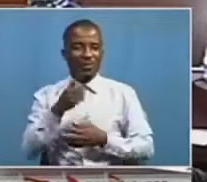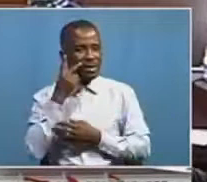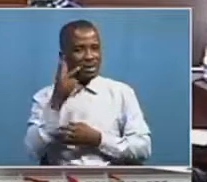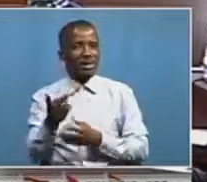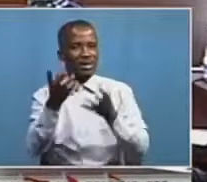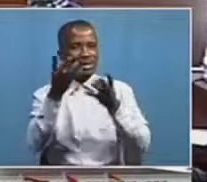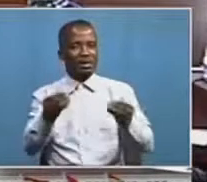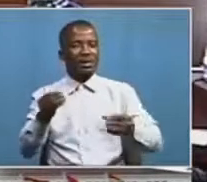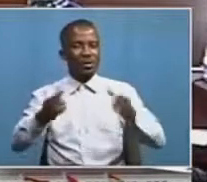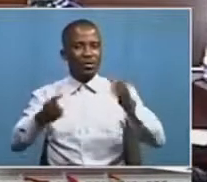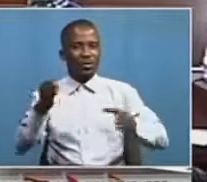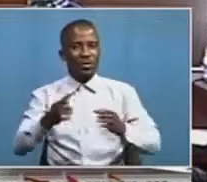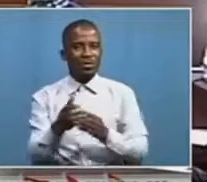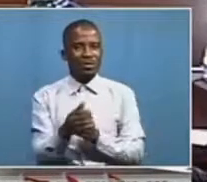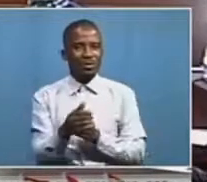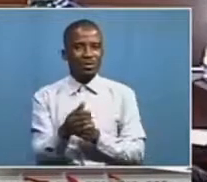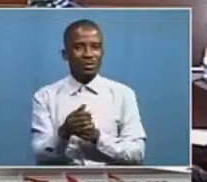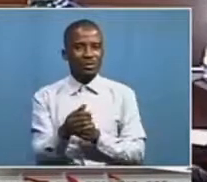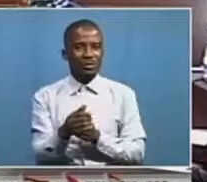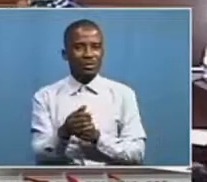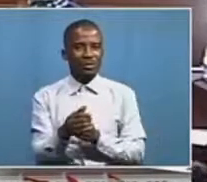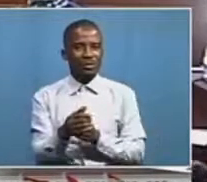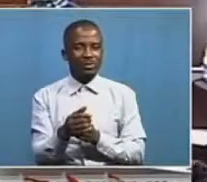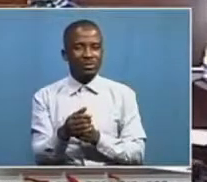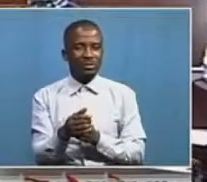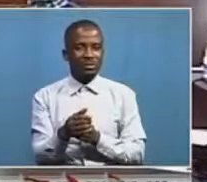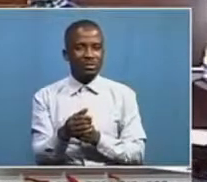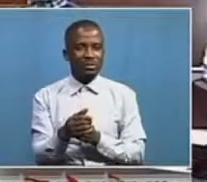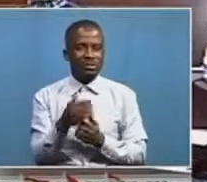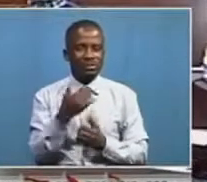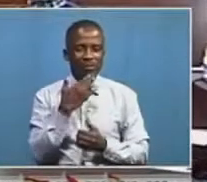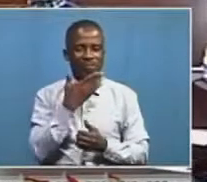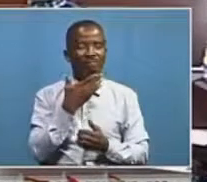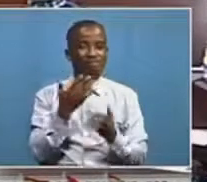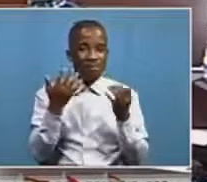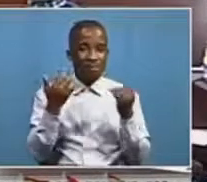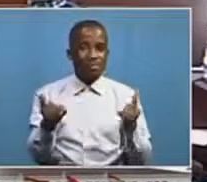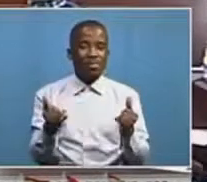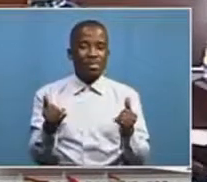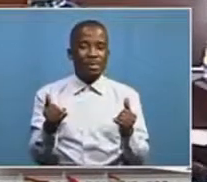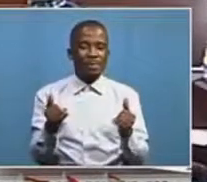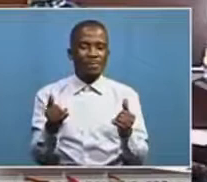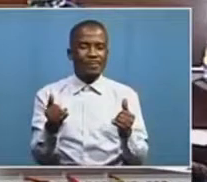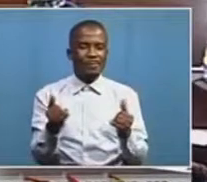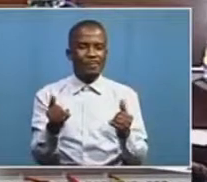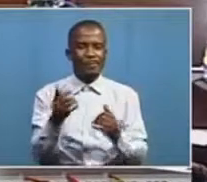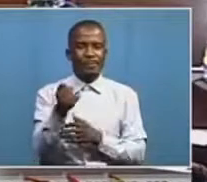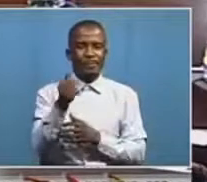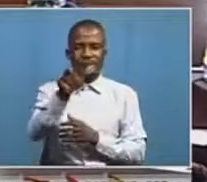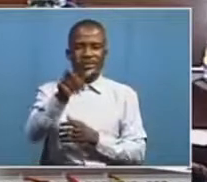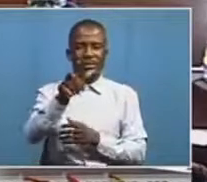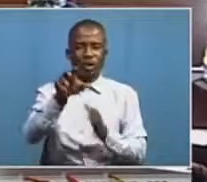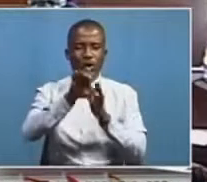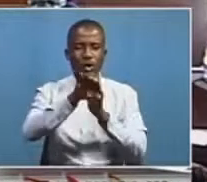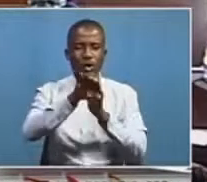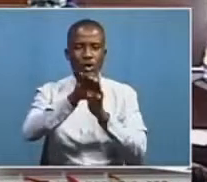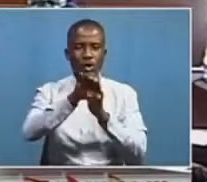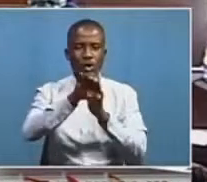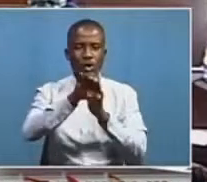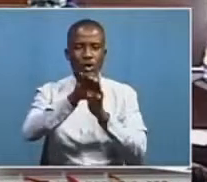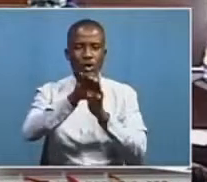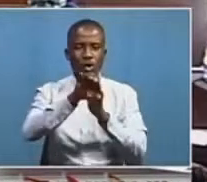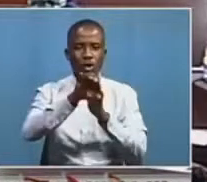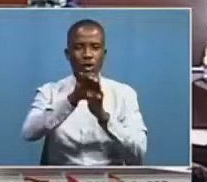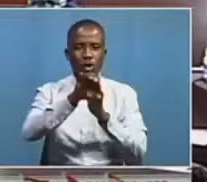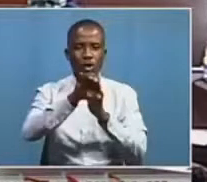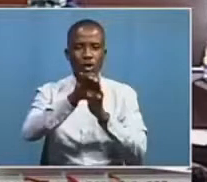High Court. To quote Mafusam JSC in the Afoko case Supra, Article 23 of the Constitution deals with administrative